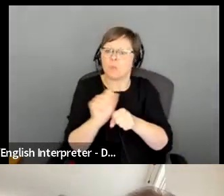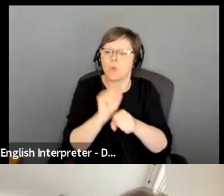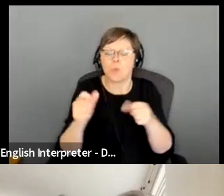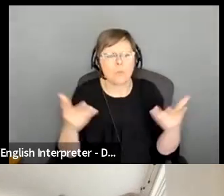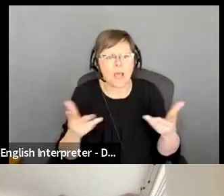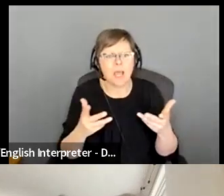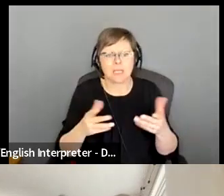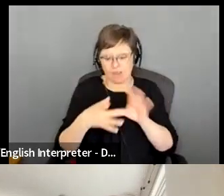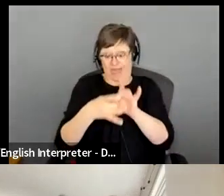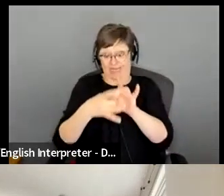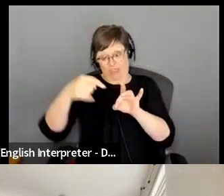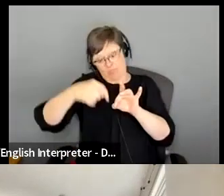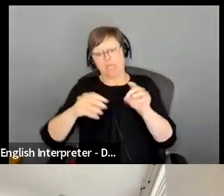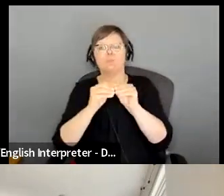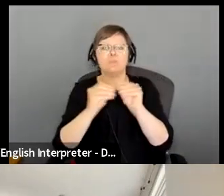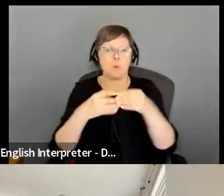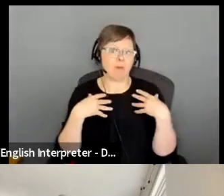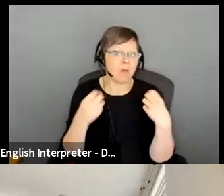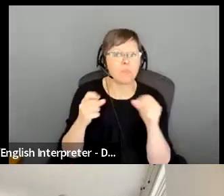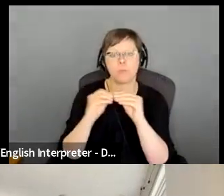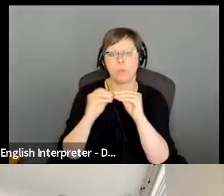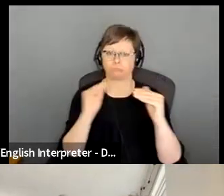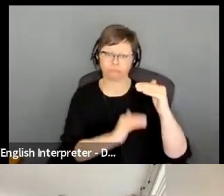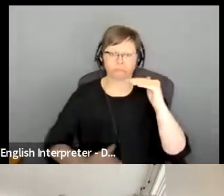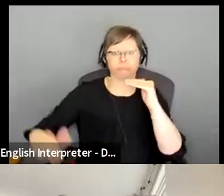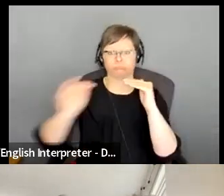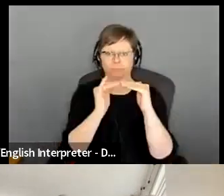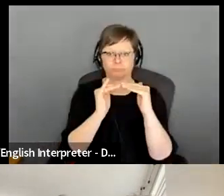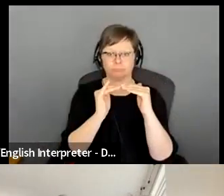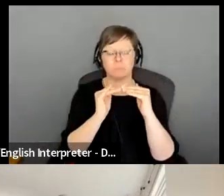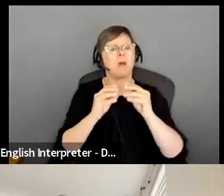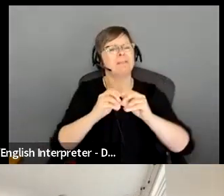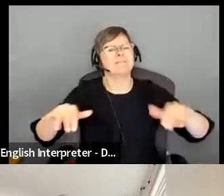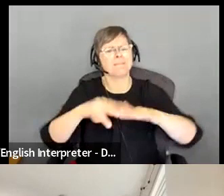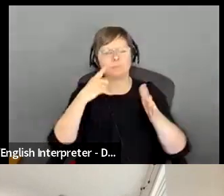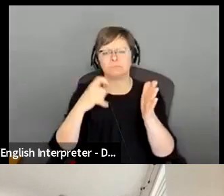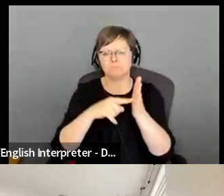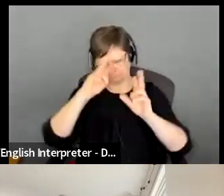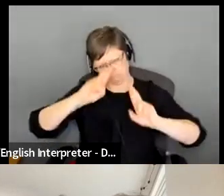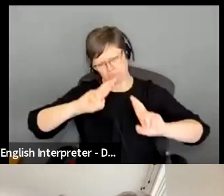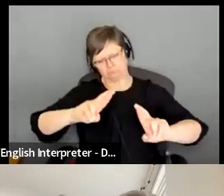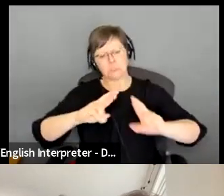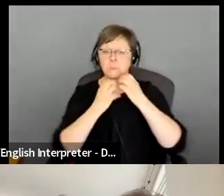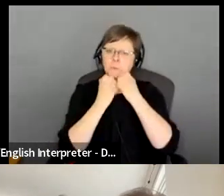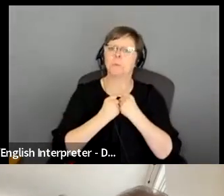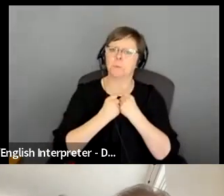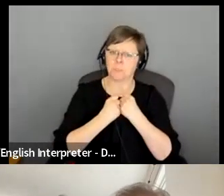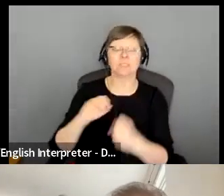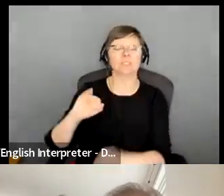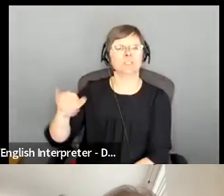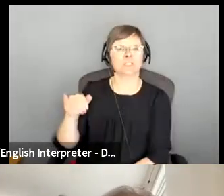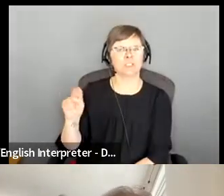feel healthier, more equitable. And I think a land acknowledgement is really a key part of that. So Jen and I are